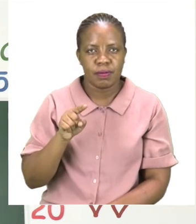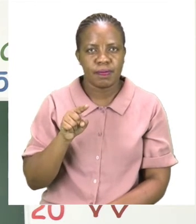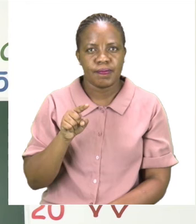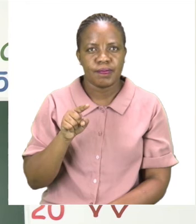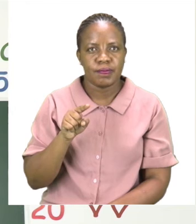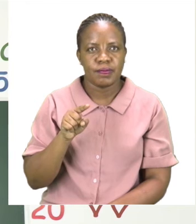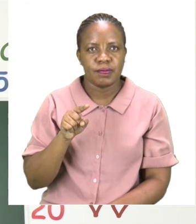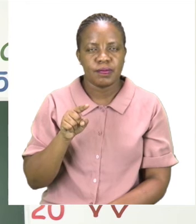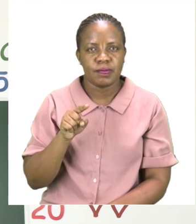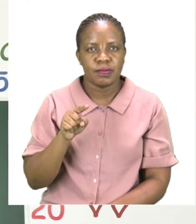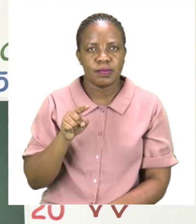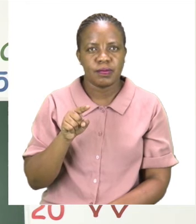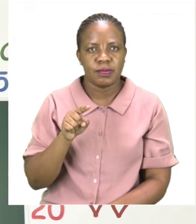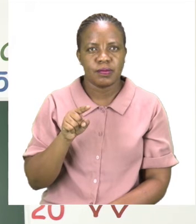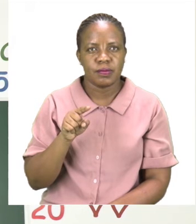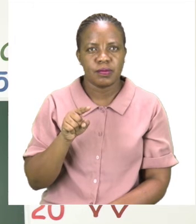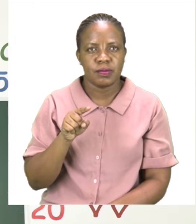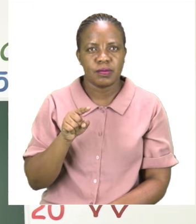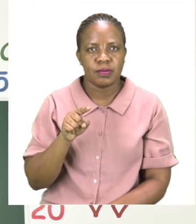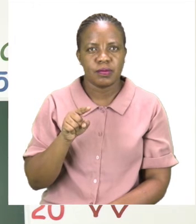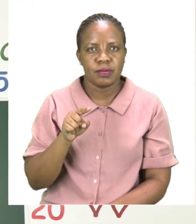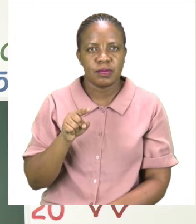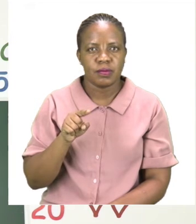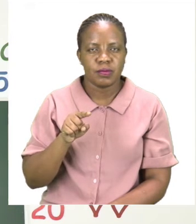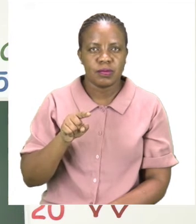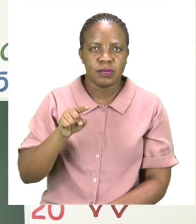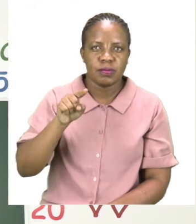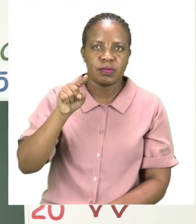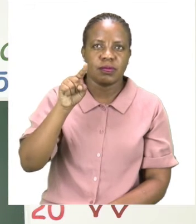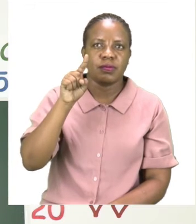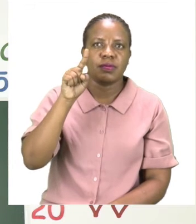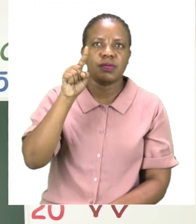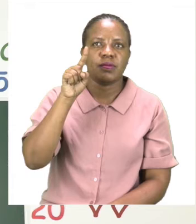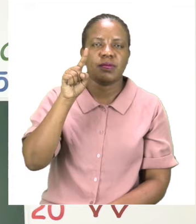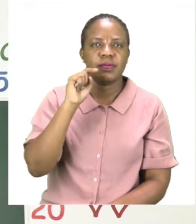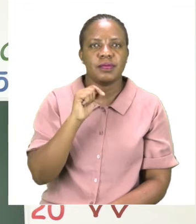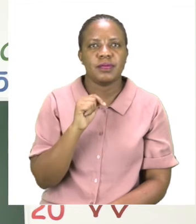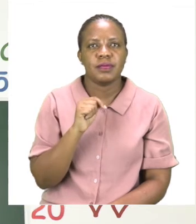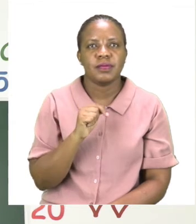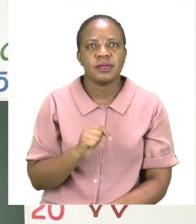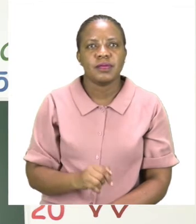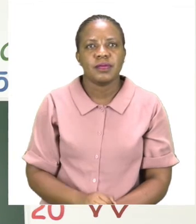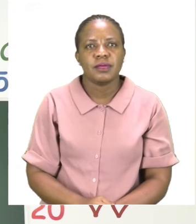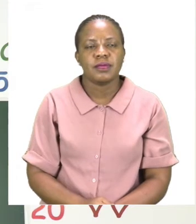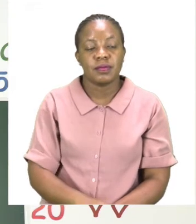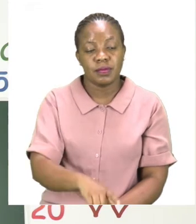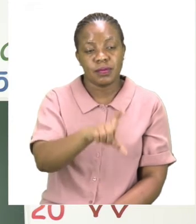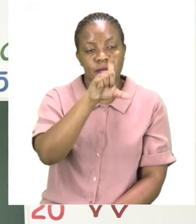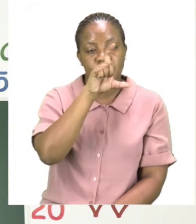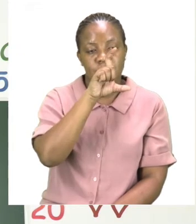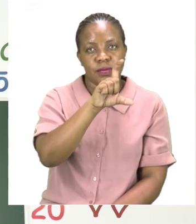across. Then we go up for our capital